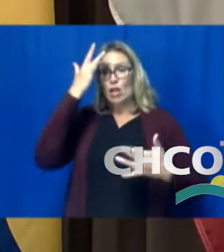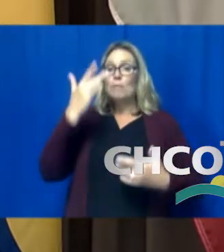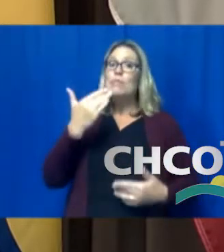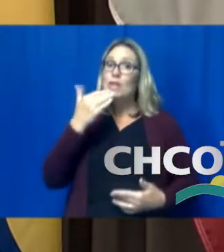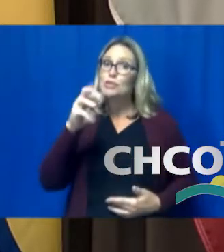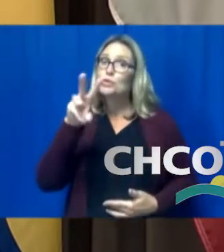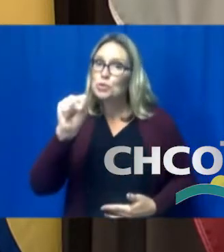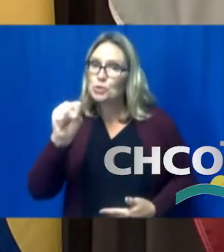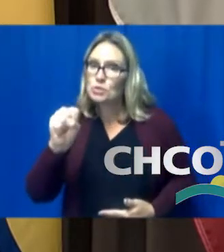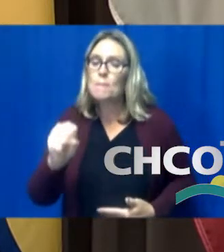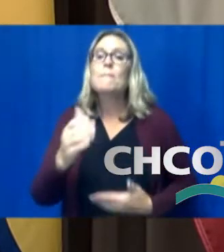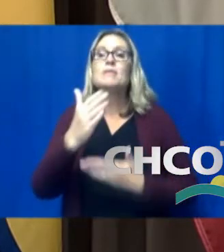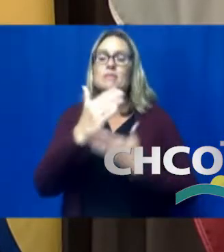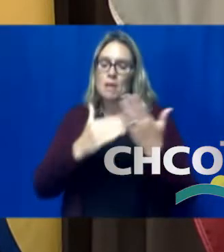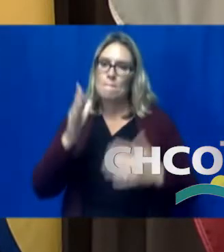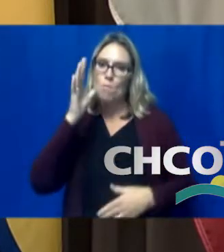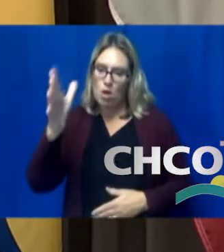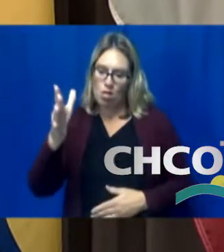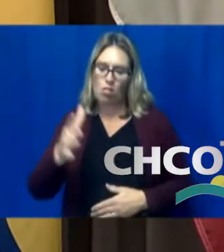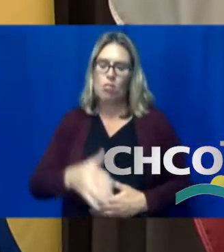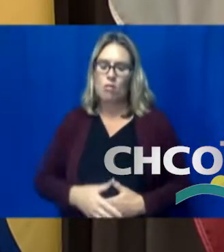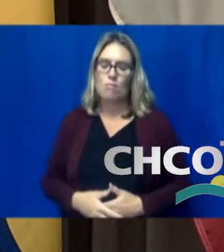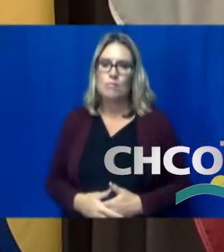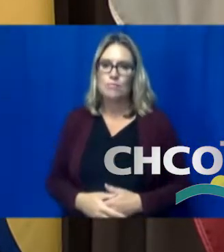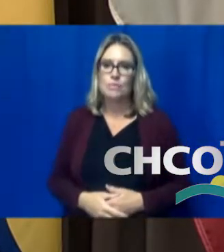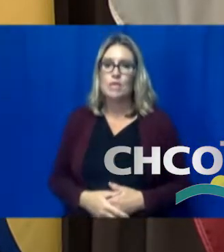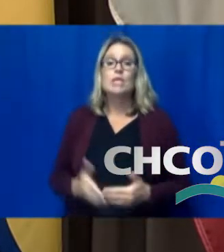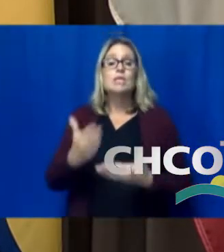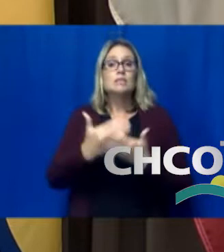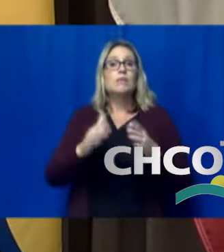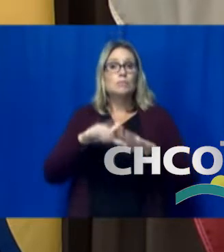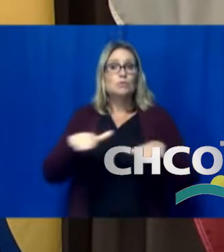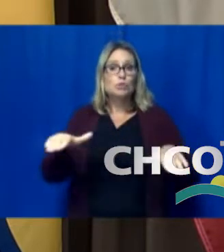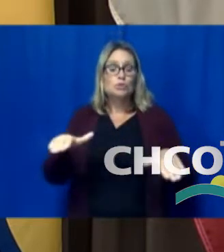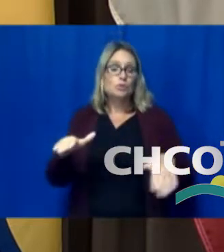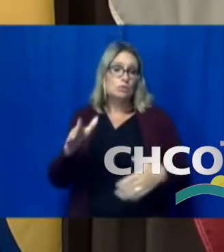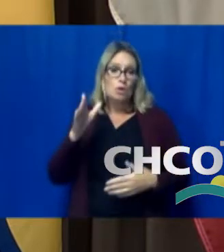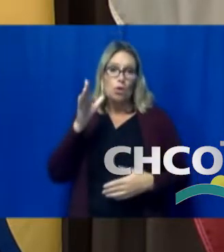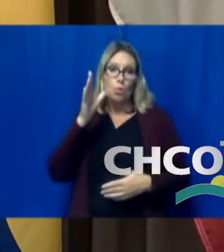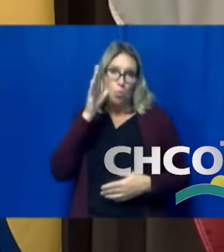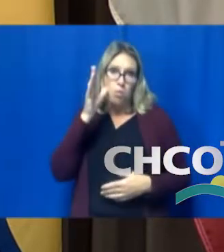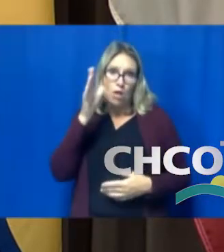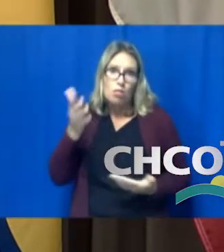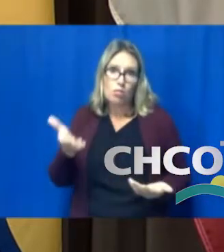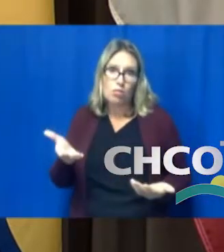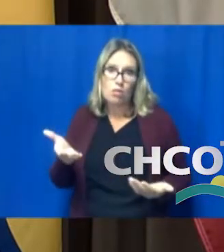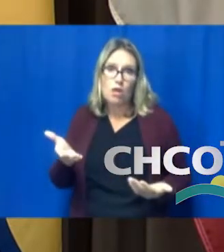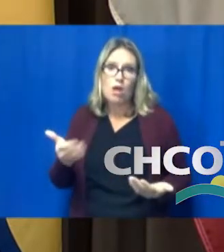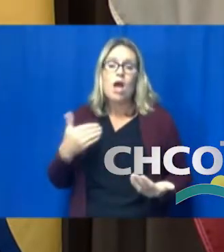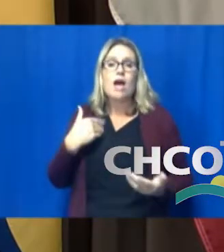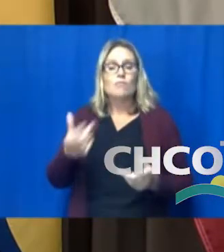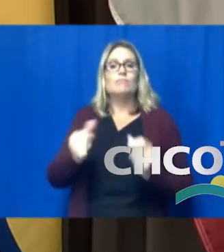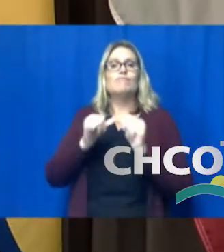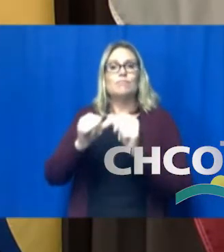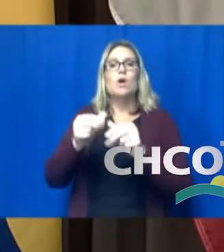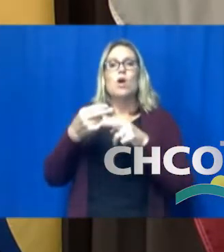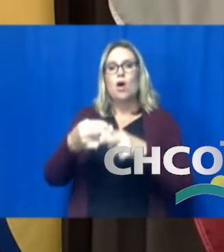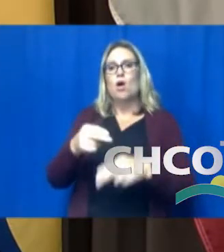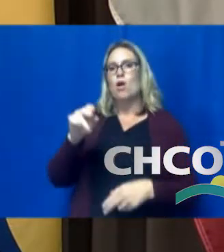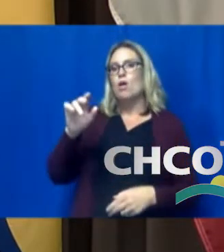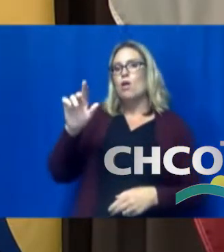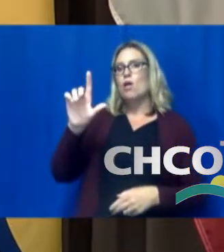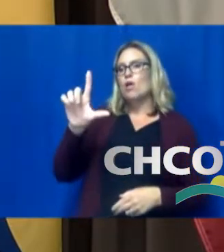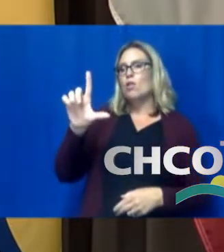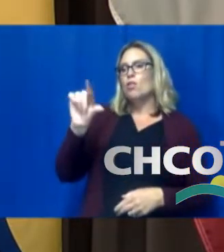them will. And some children will even get so-called long COVID